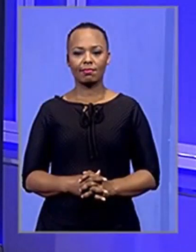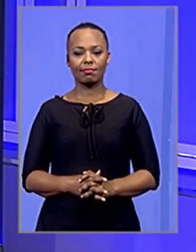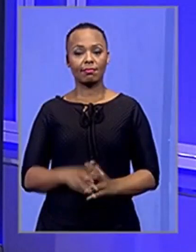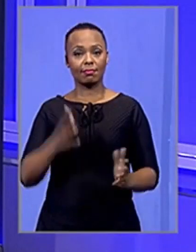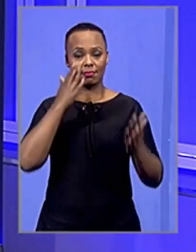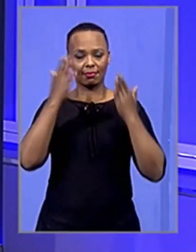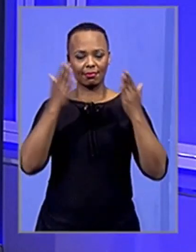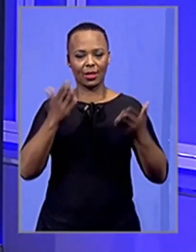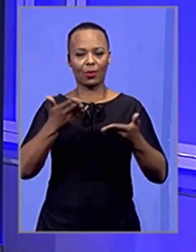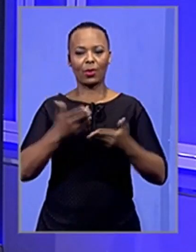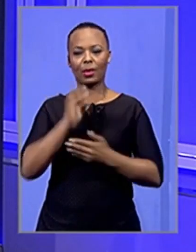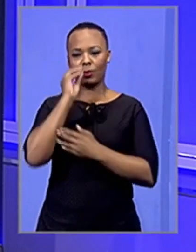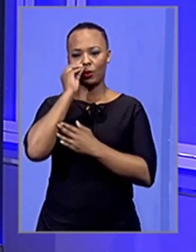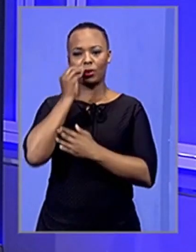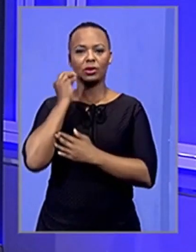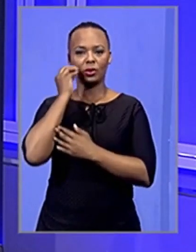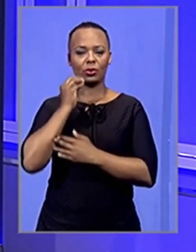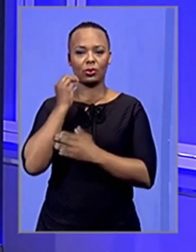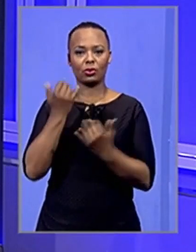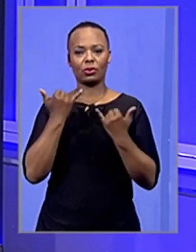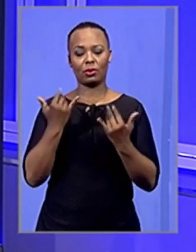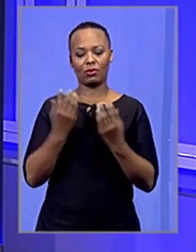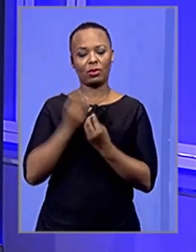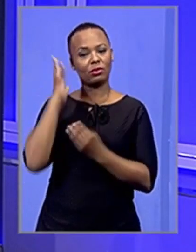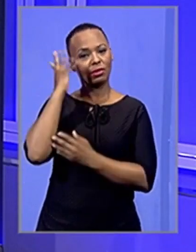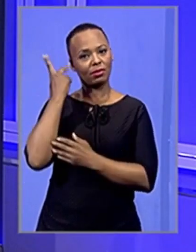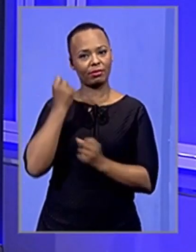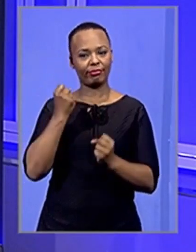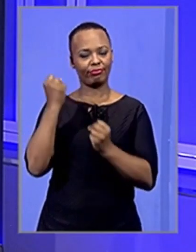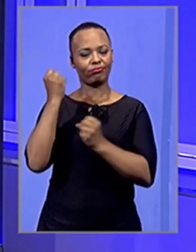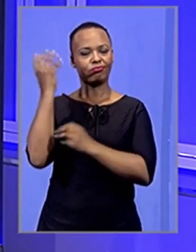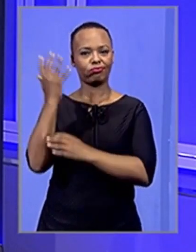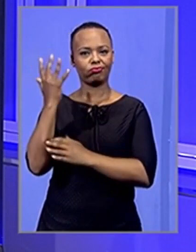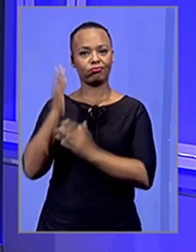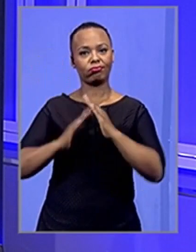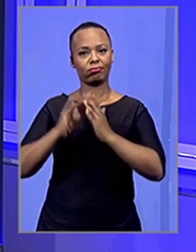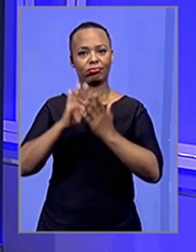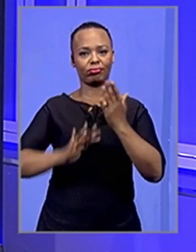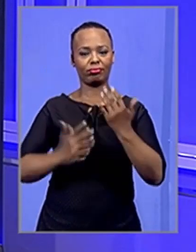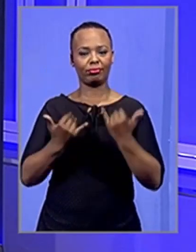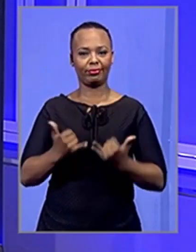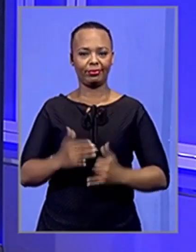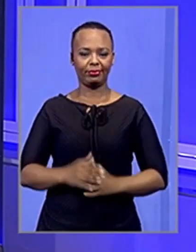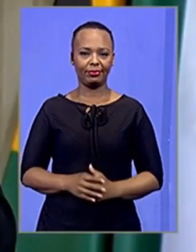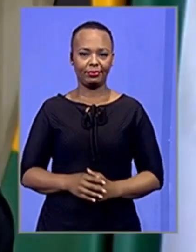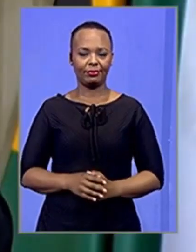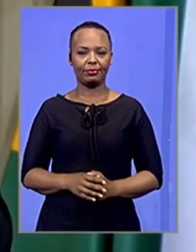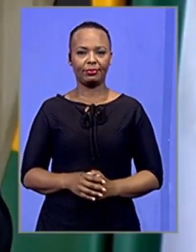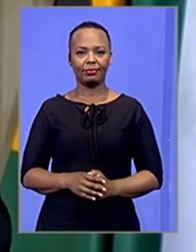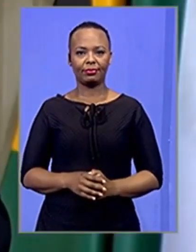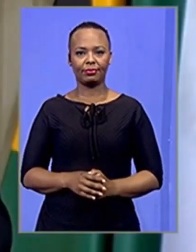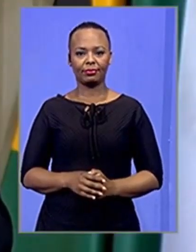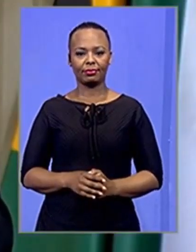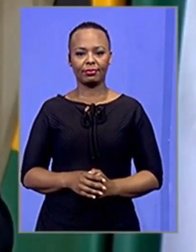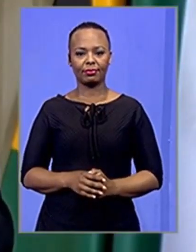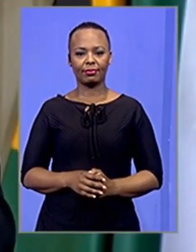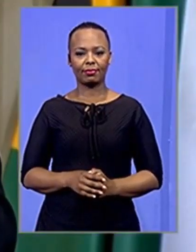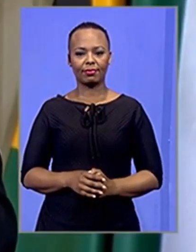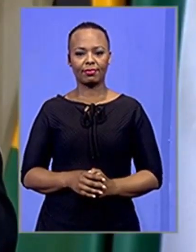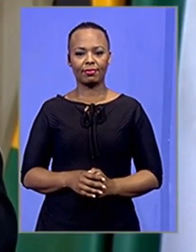Dumela mohira o mela ditaba tsa Sesotho thapameng ena ke mo le try for sa tsolengwe pele ke dihlo tsa tsona. There